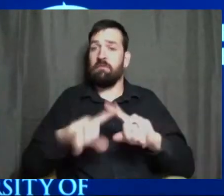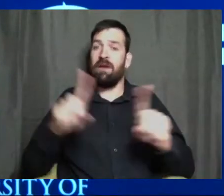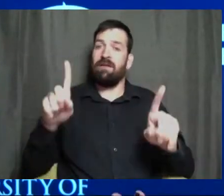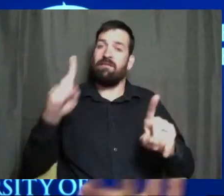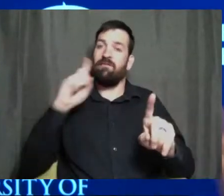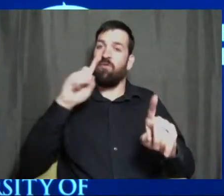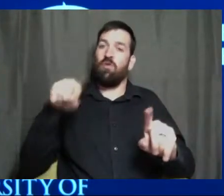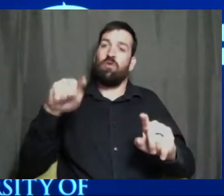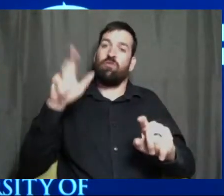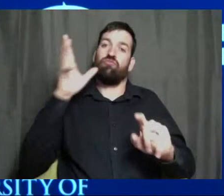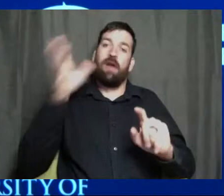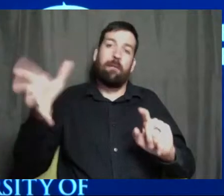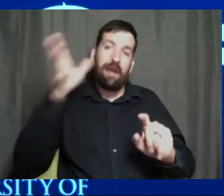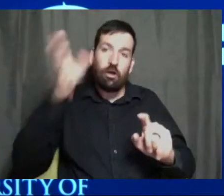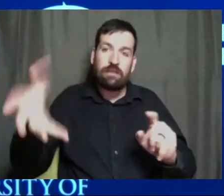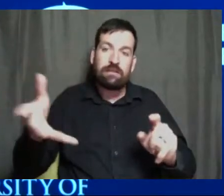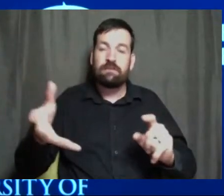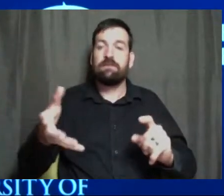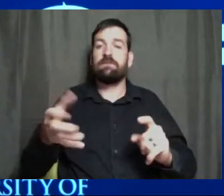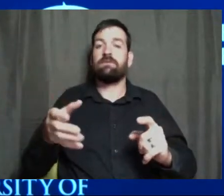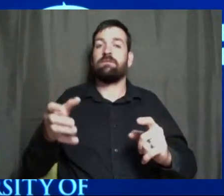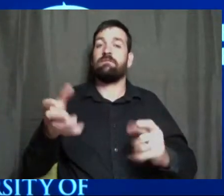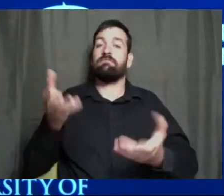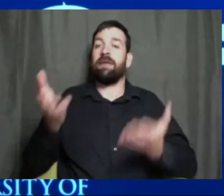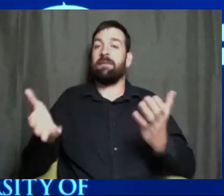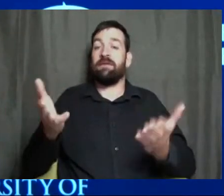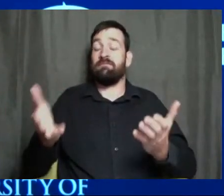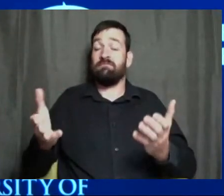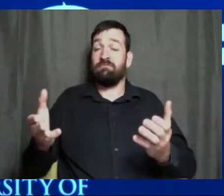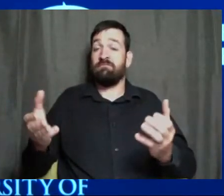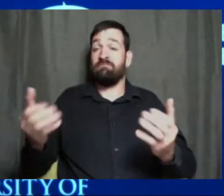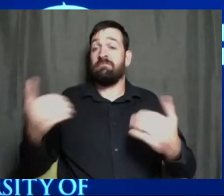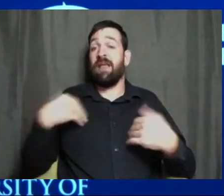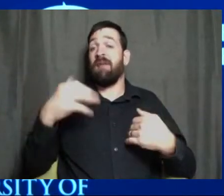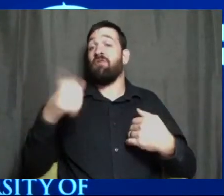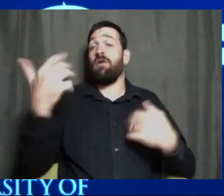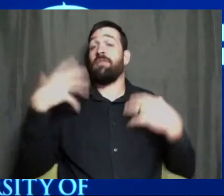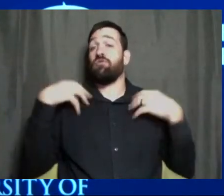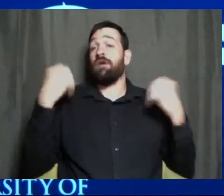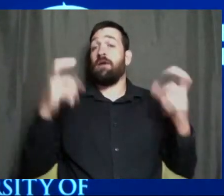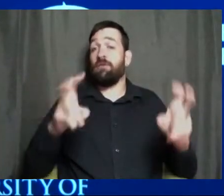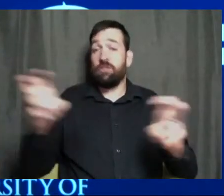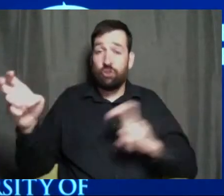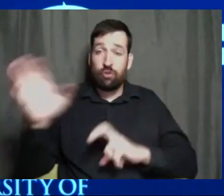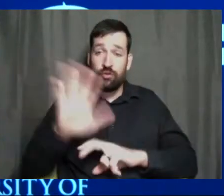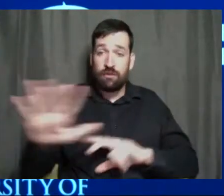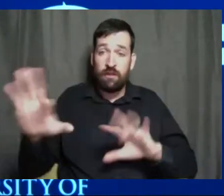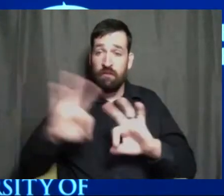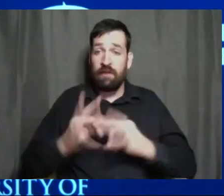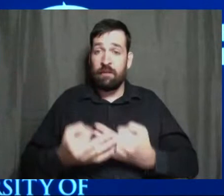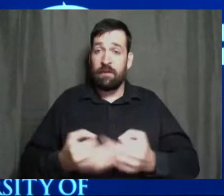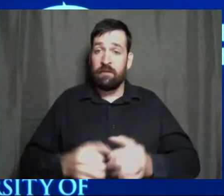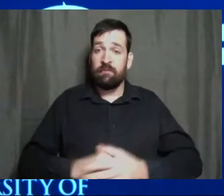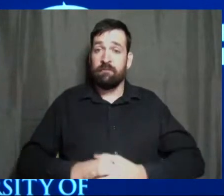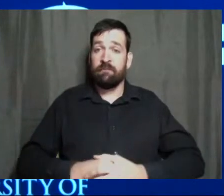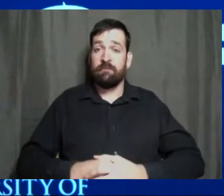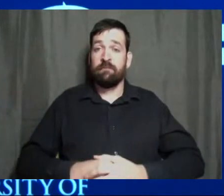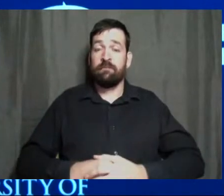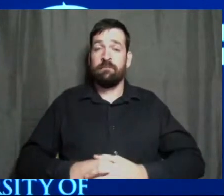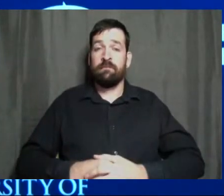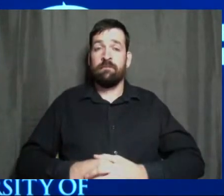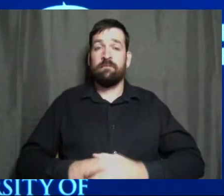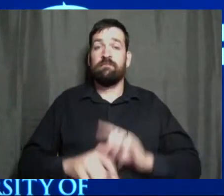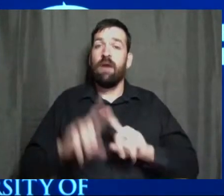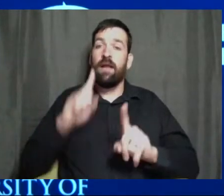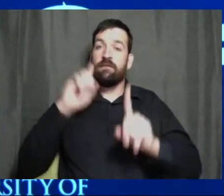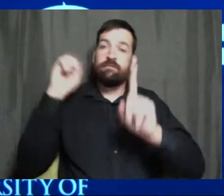and those who are perhaps have comorbidities in their families. But ultimately,